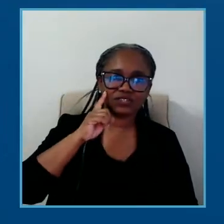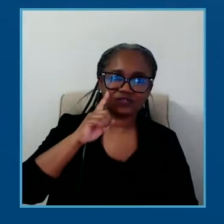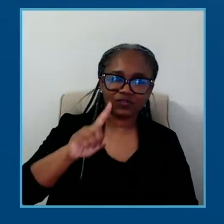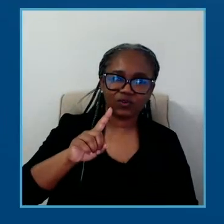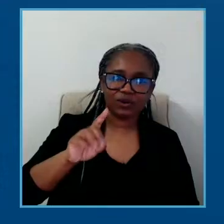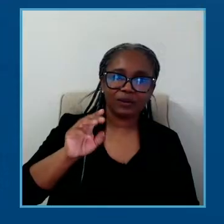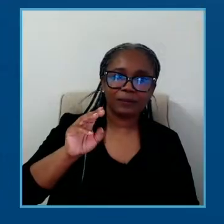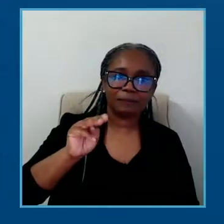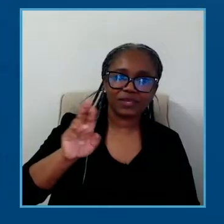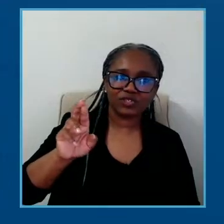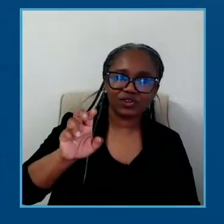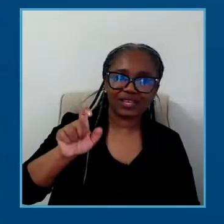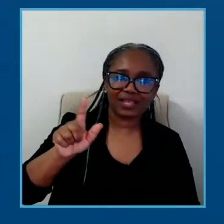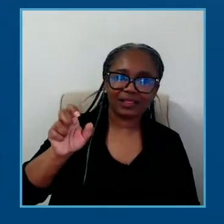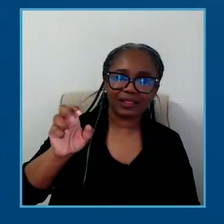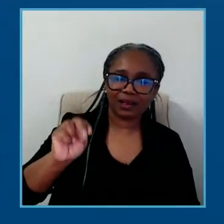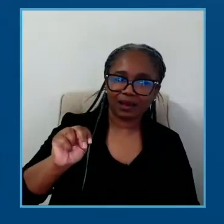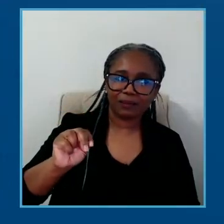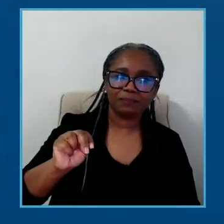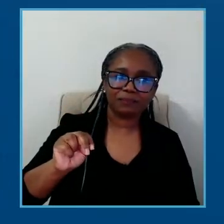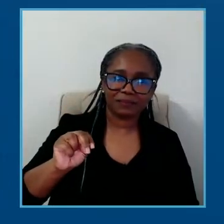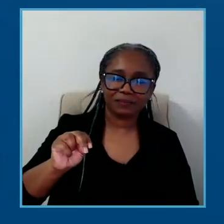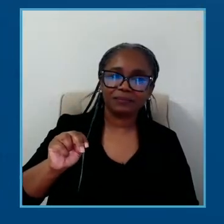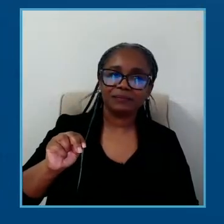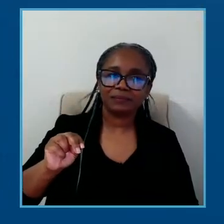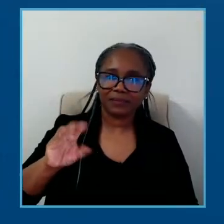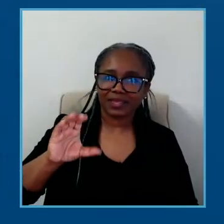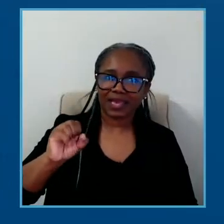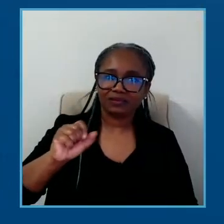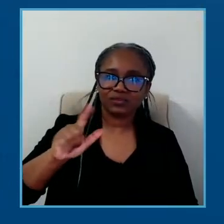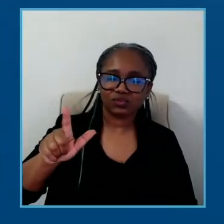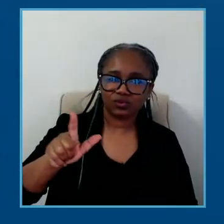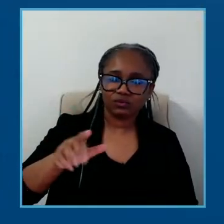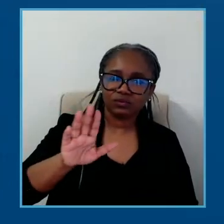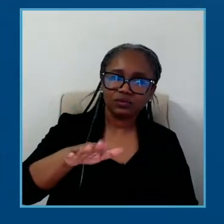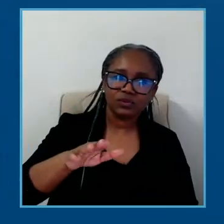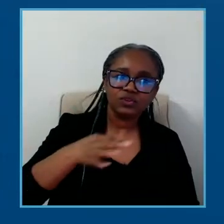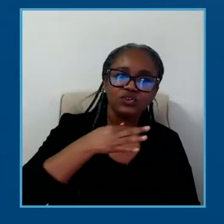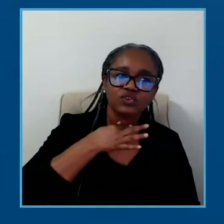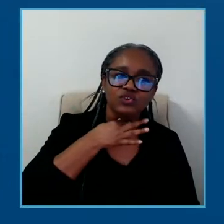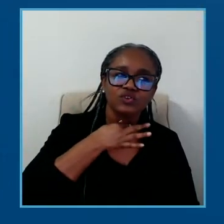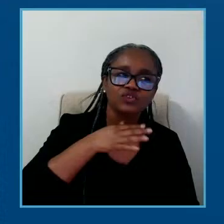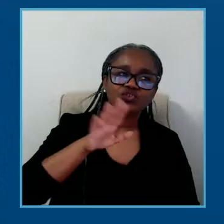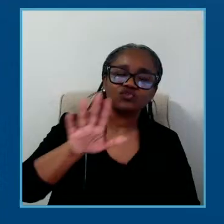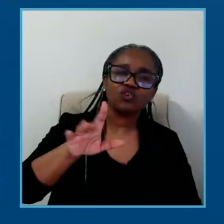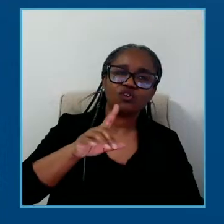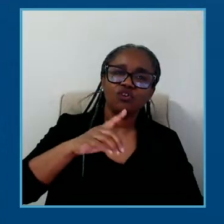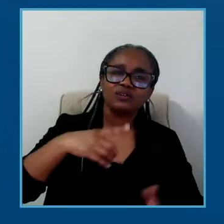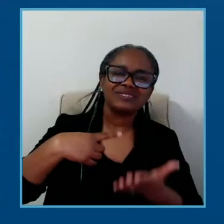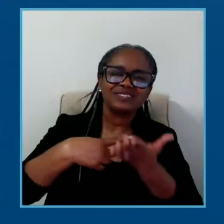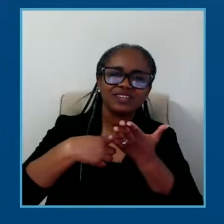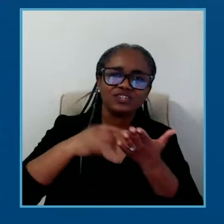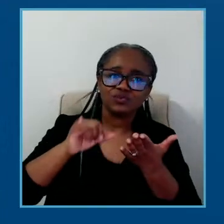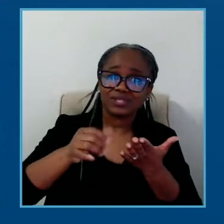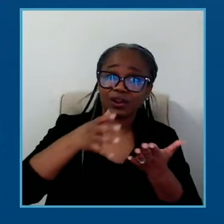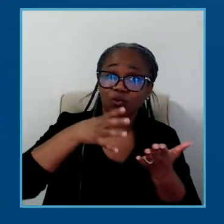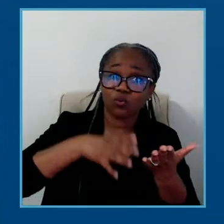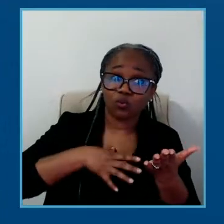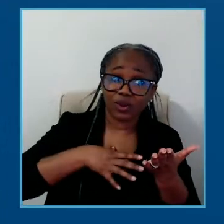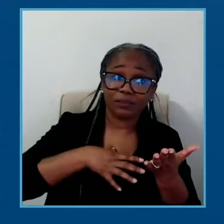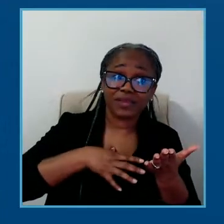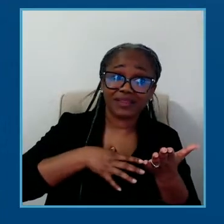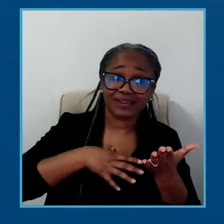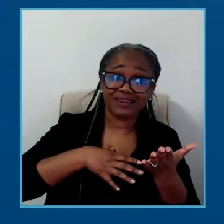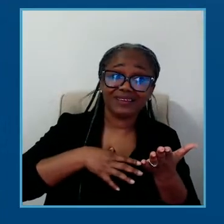you, your argument that a woman cannot fill the final position for all gender because we're out of gender